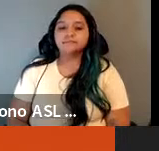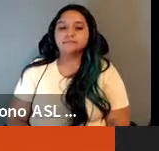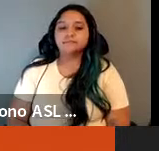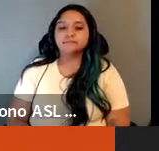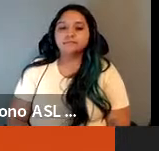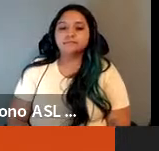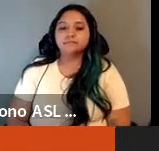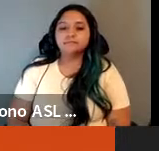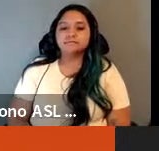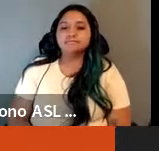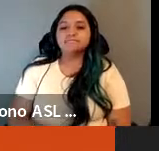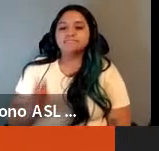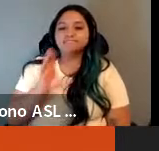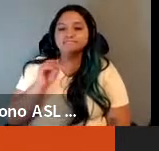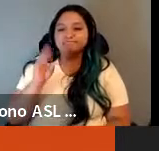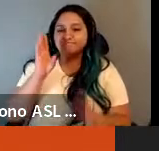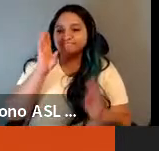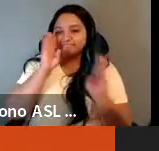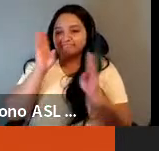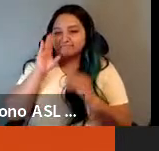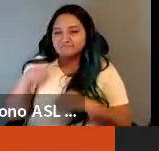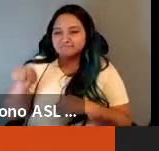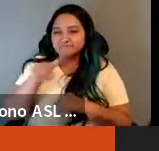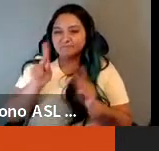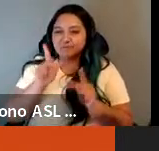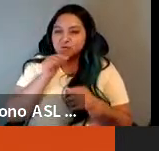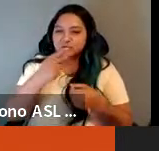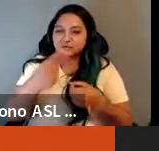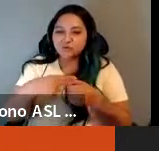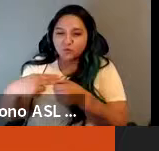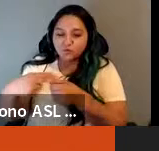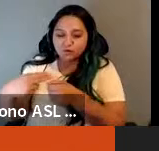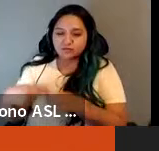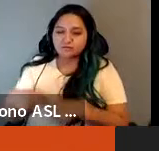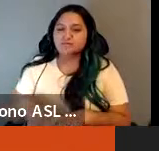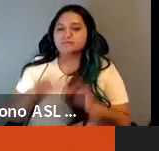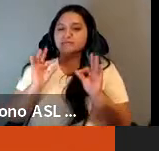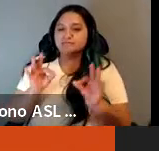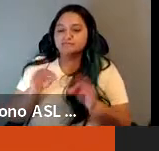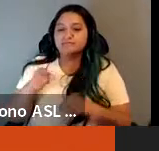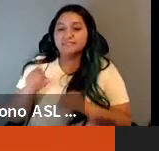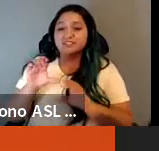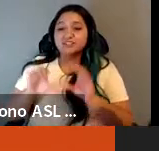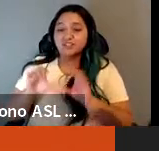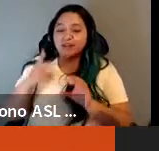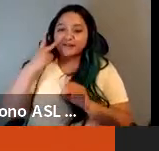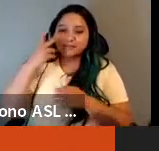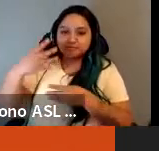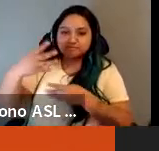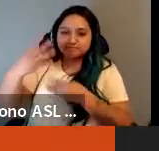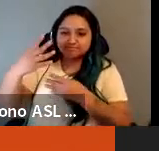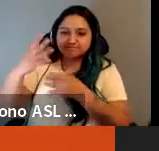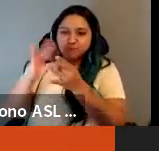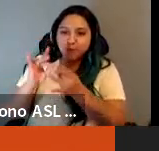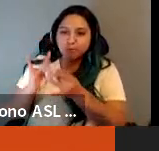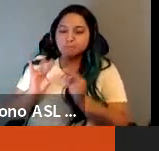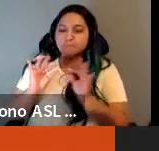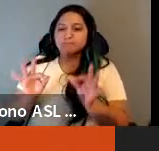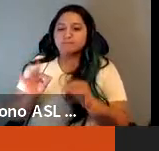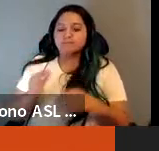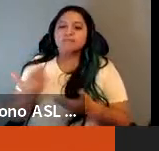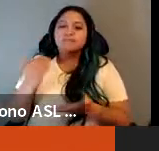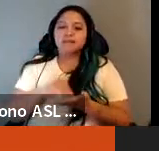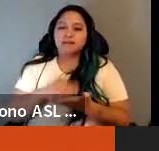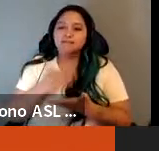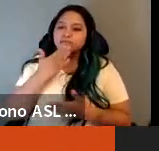And hi to everyone who's joining in. I'm seeing all the comments in the chat. Again, thank you for joining us. We're just giving a few seconds